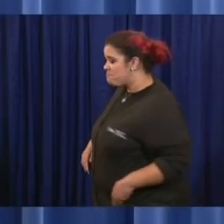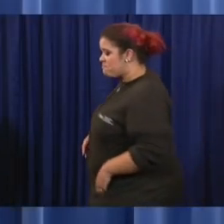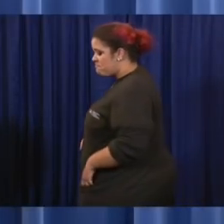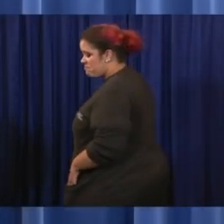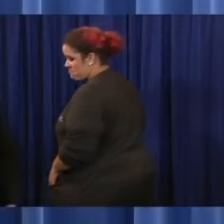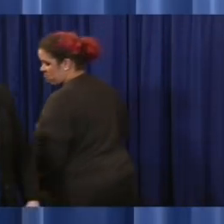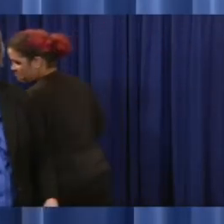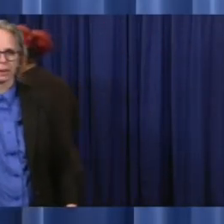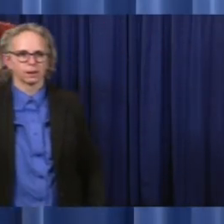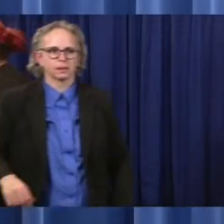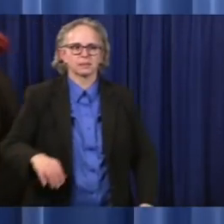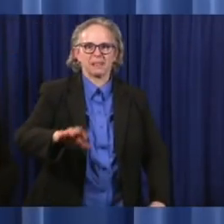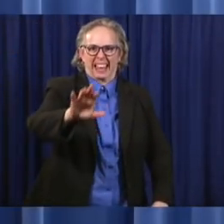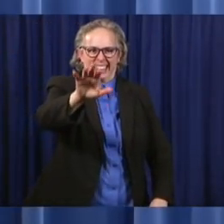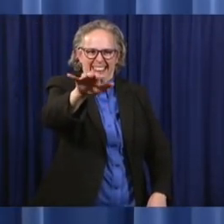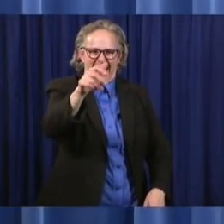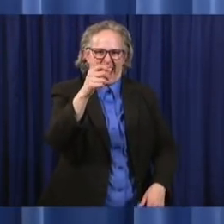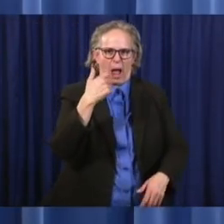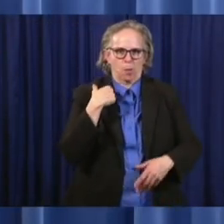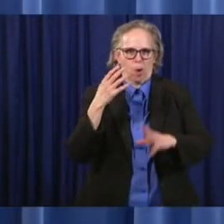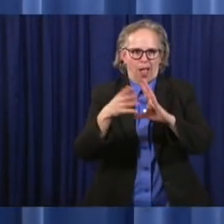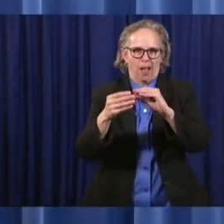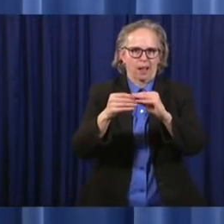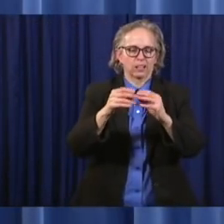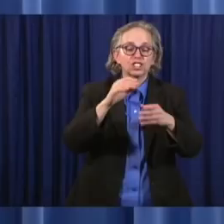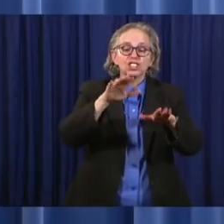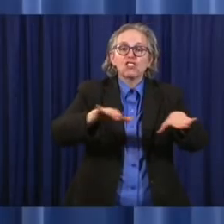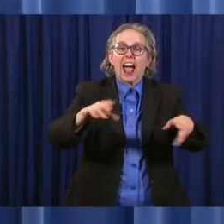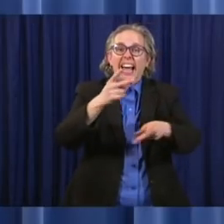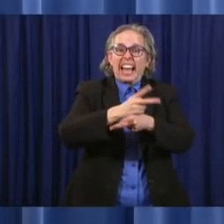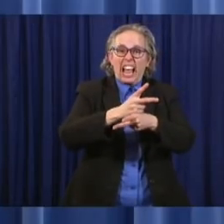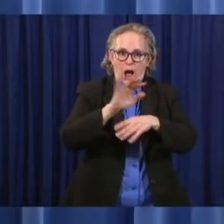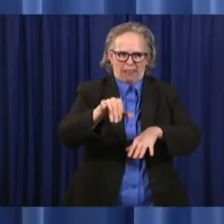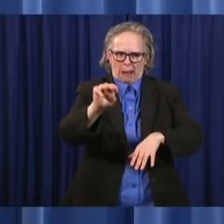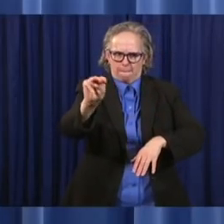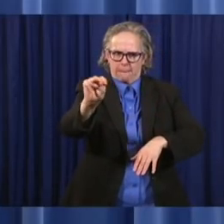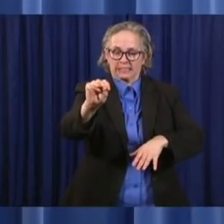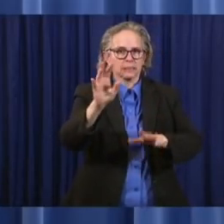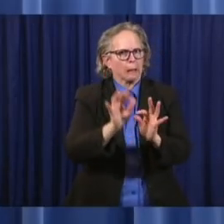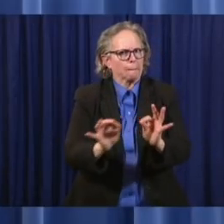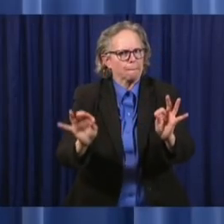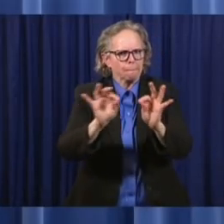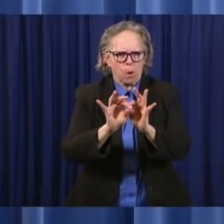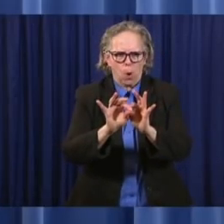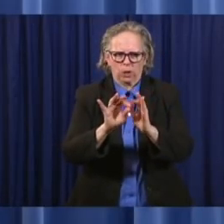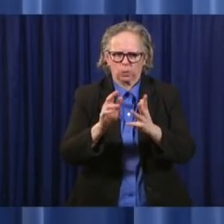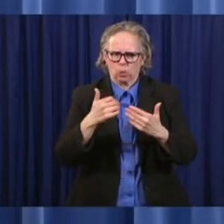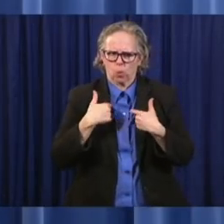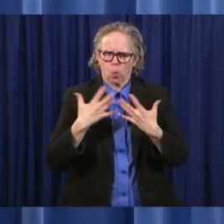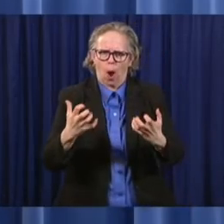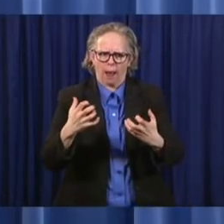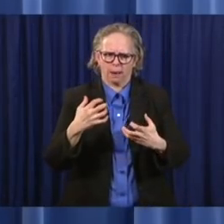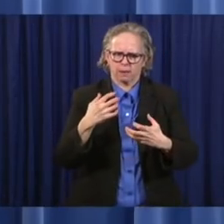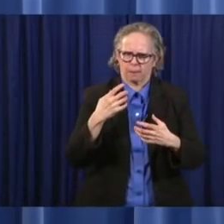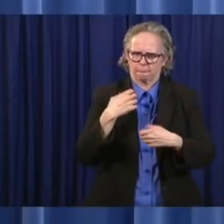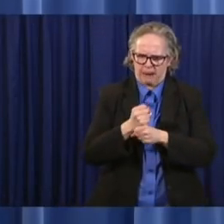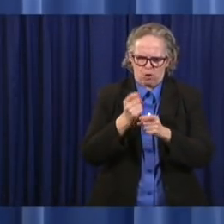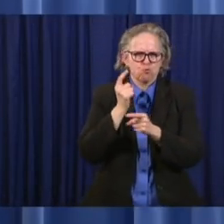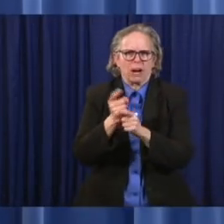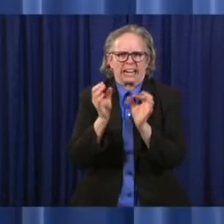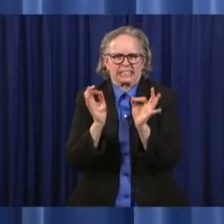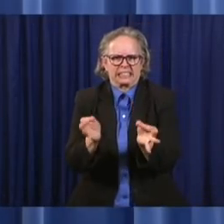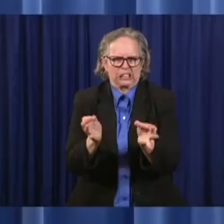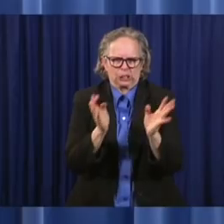Monday on childcare. It is very, very important. We want to get it right. What is challenging about